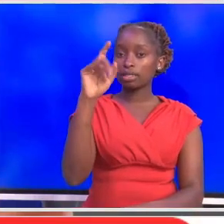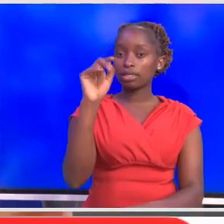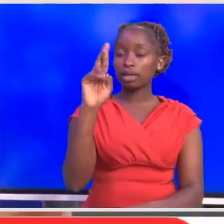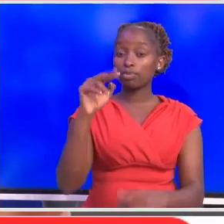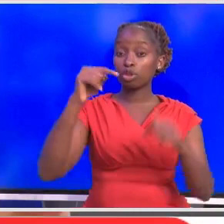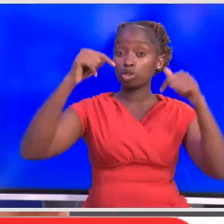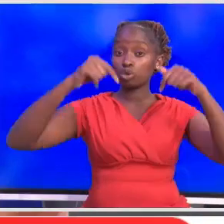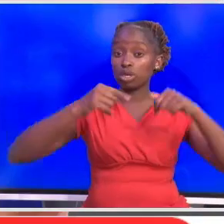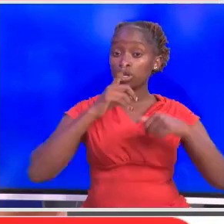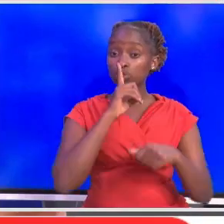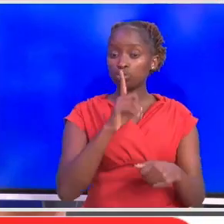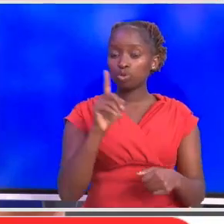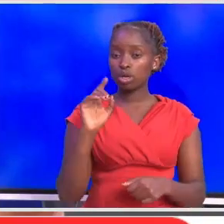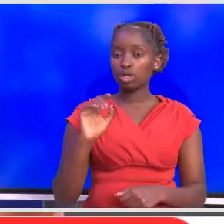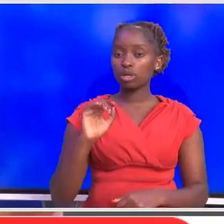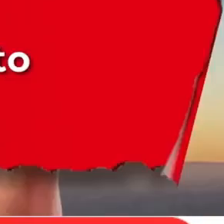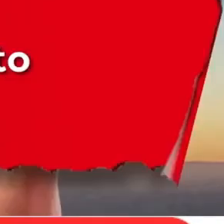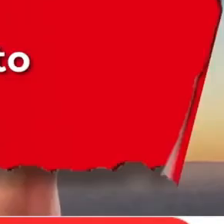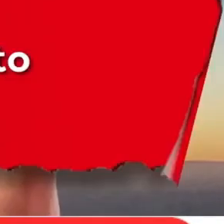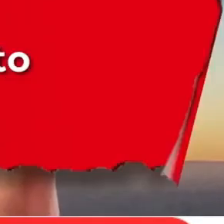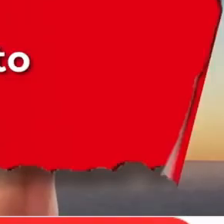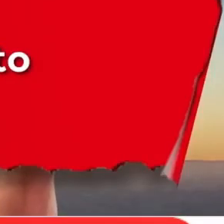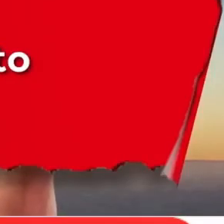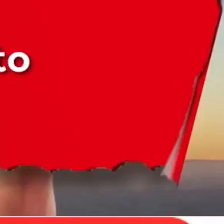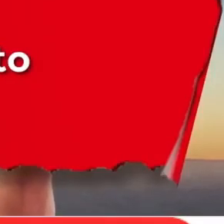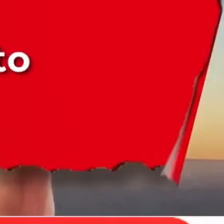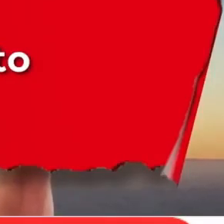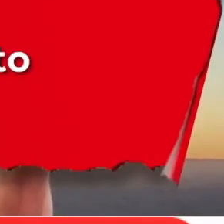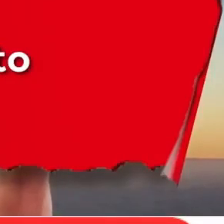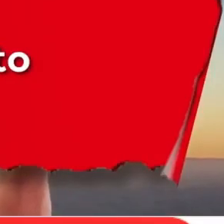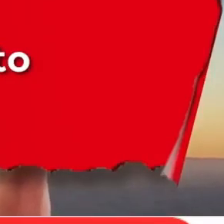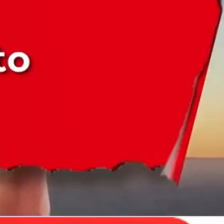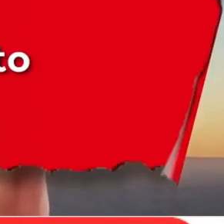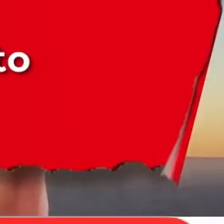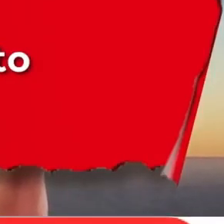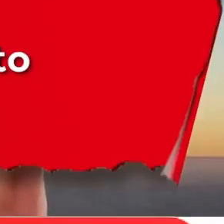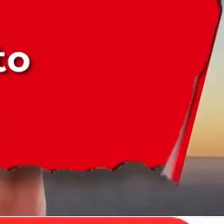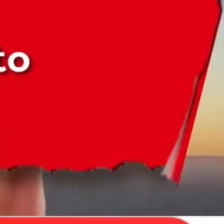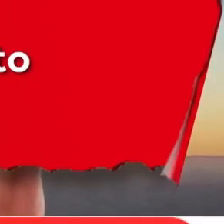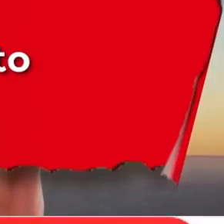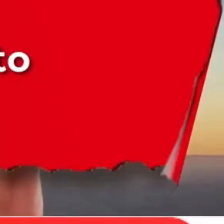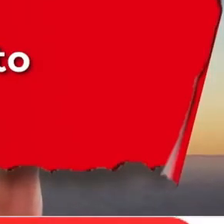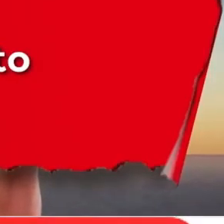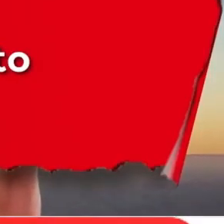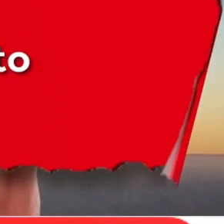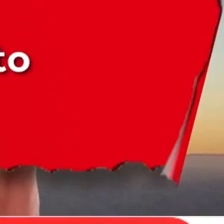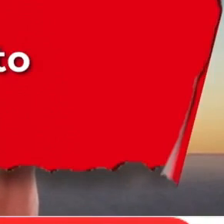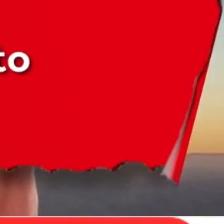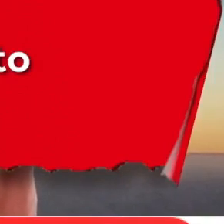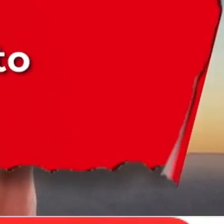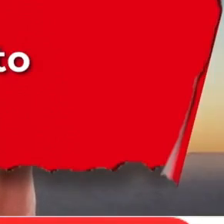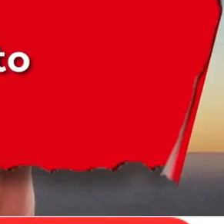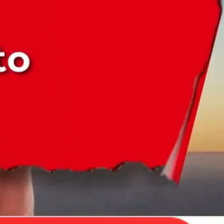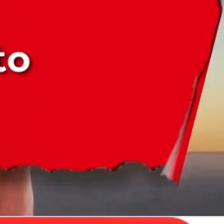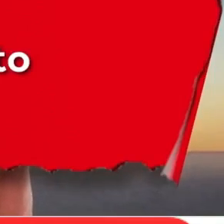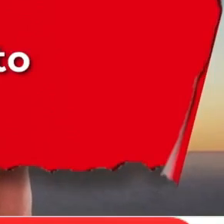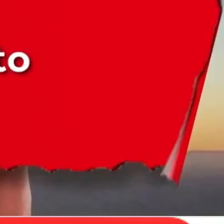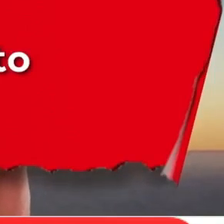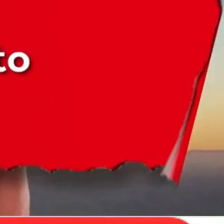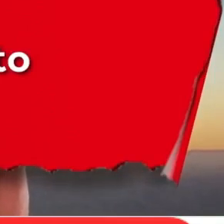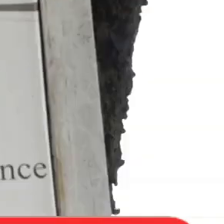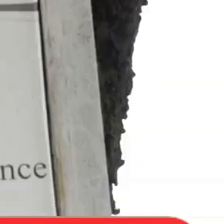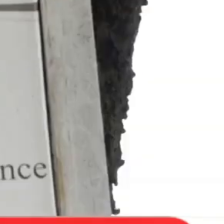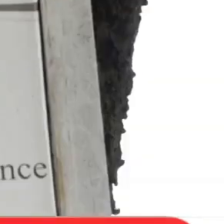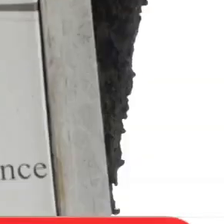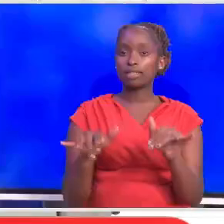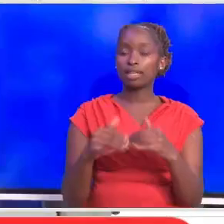today, assured judicial officers that his department guarantees all court employees their safety and that their security remains a